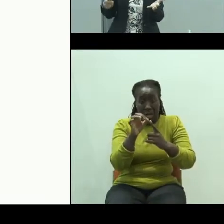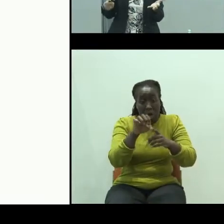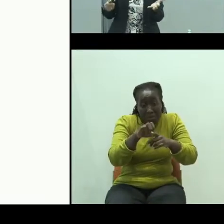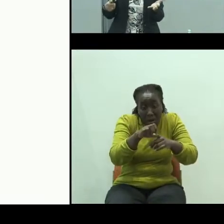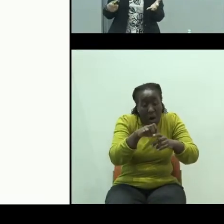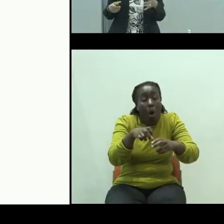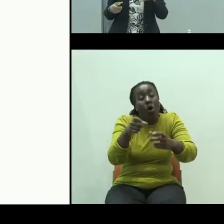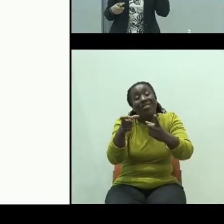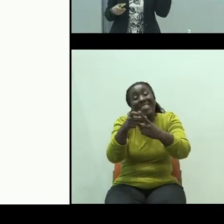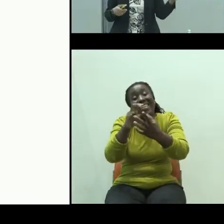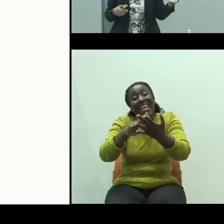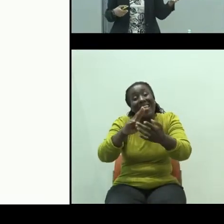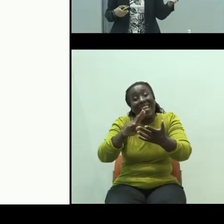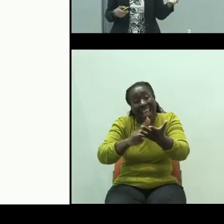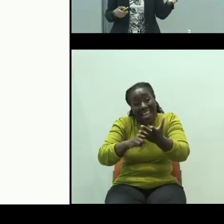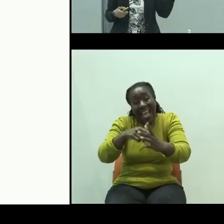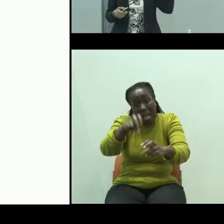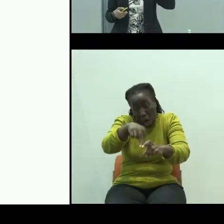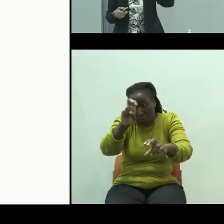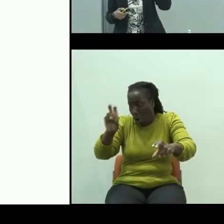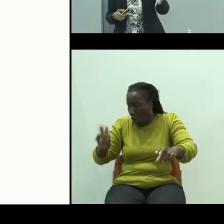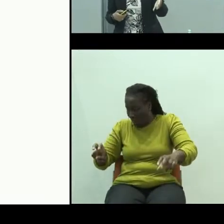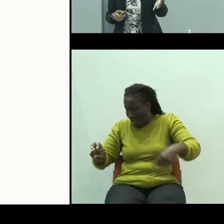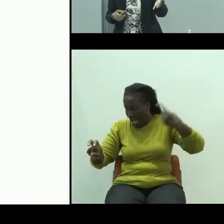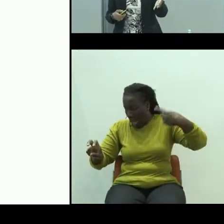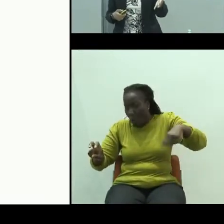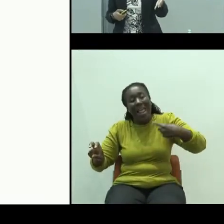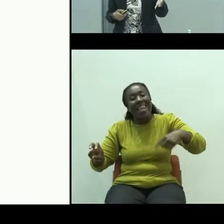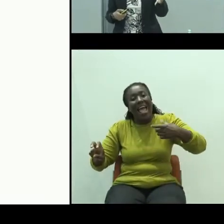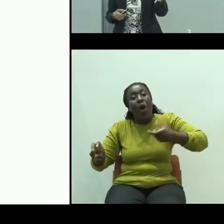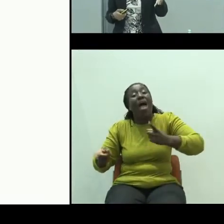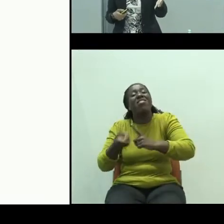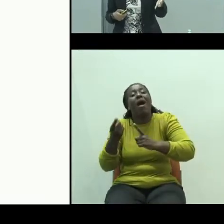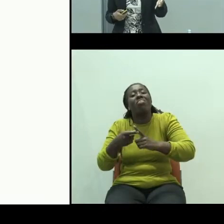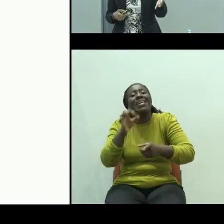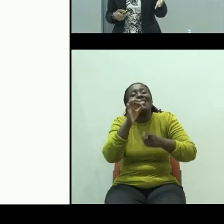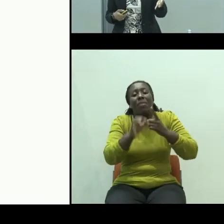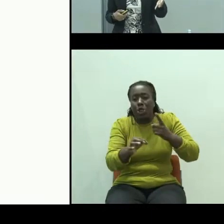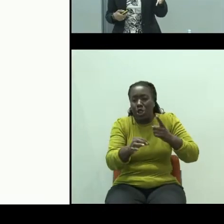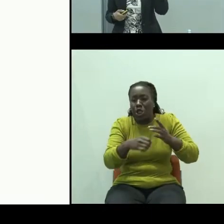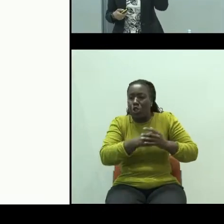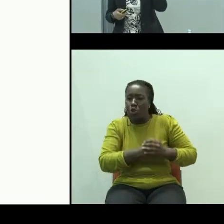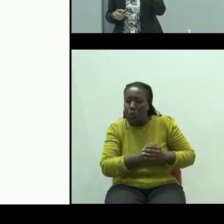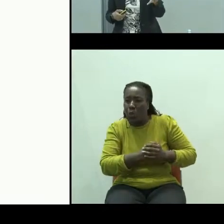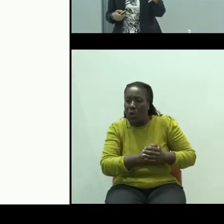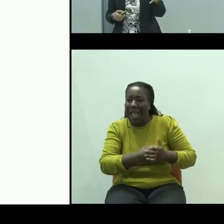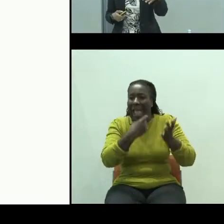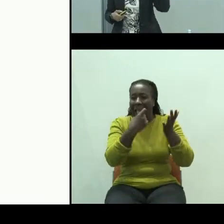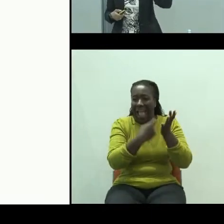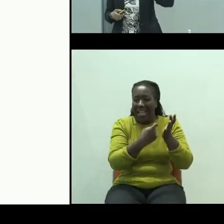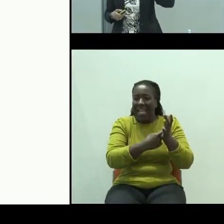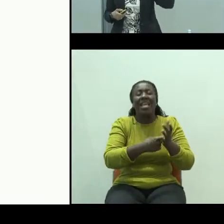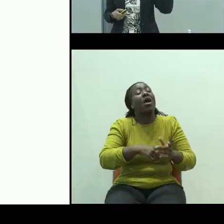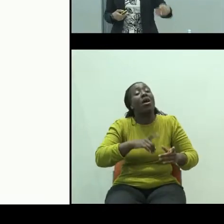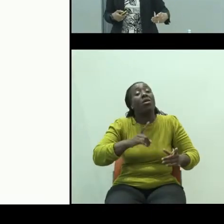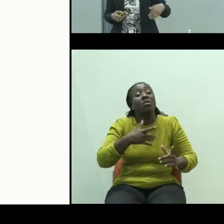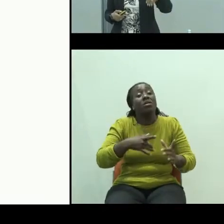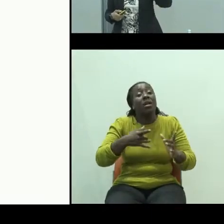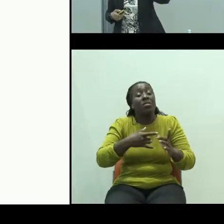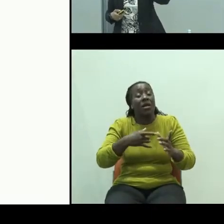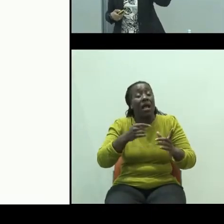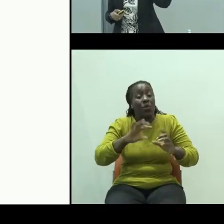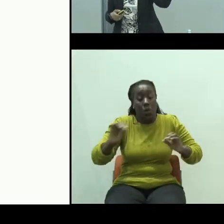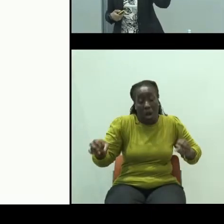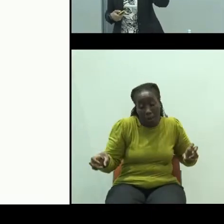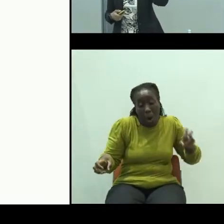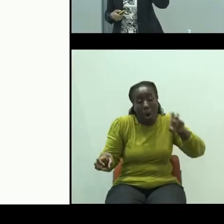of the DNA. That allows then for another specialized protein called an RNA polymerase to come in and convert the